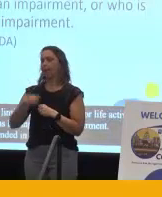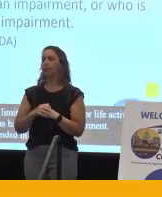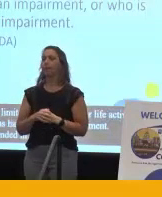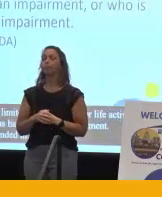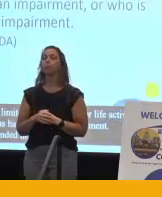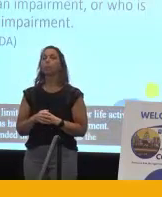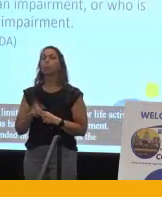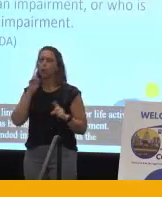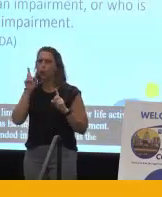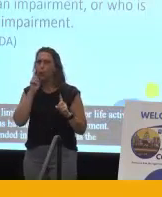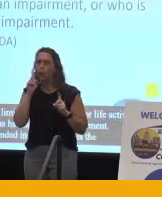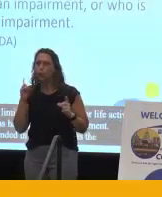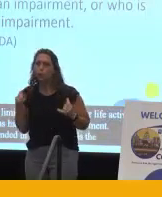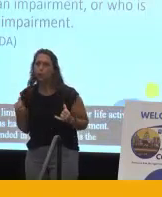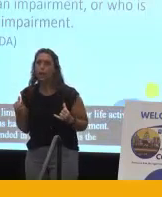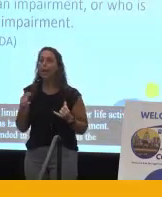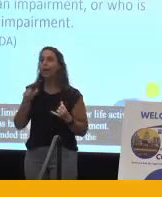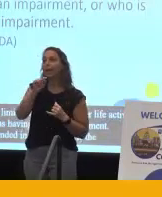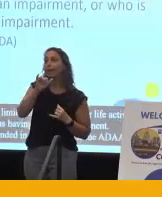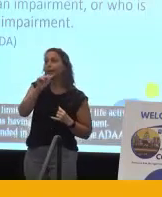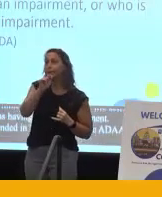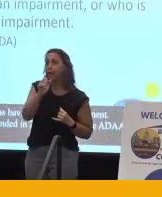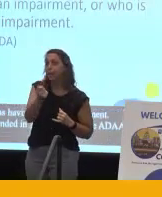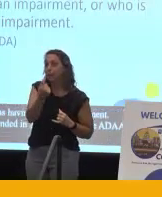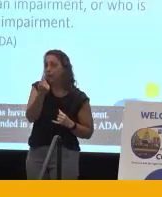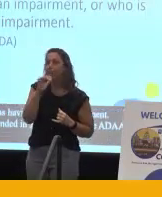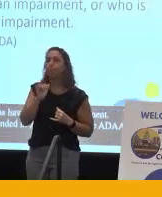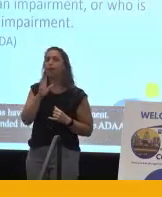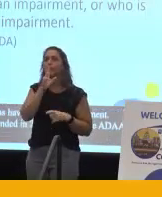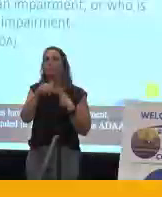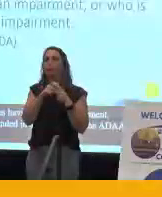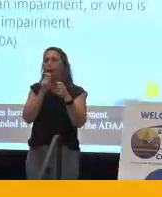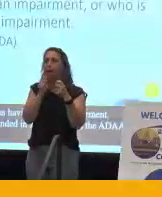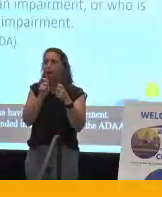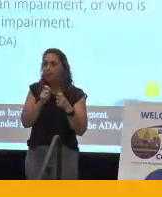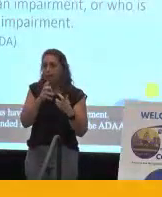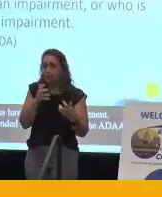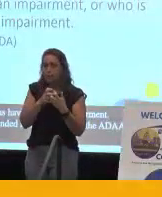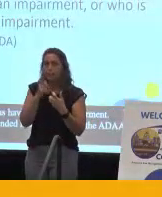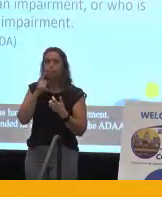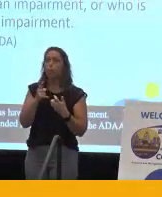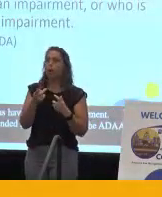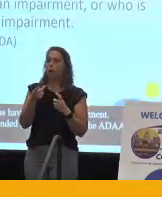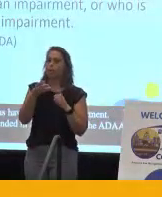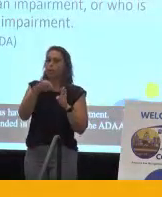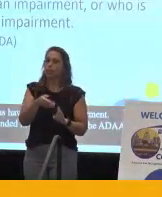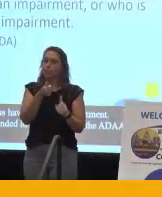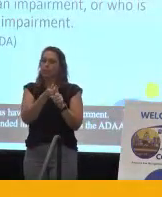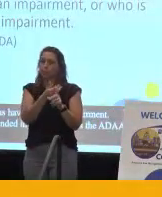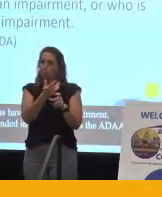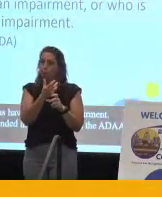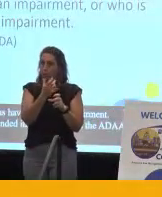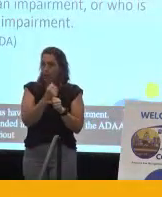about earlier today, Title I, which talks about the reasonable accommodations for an applicant for an employment if they're